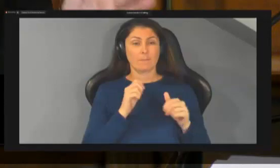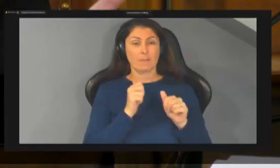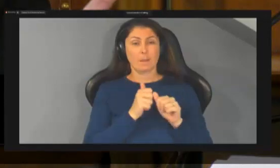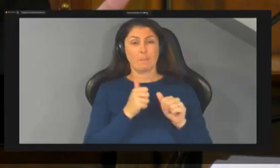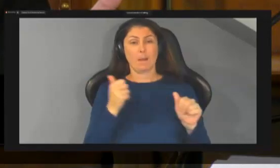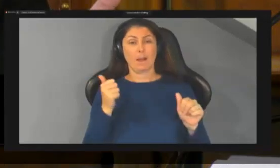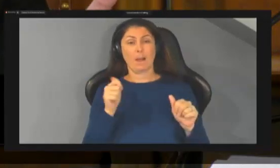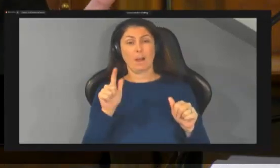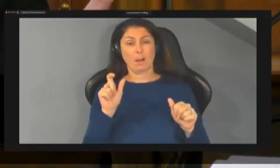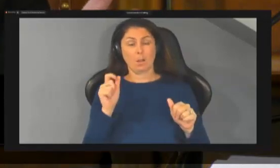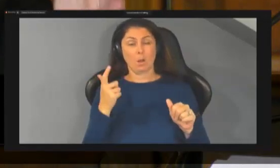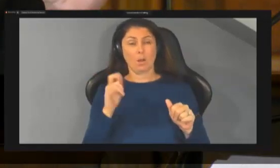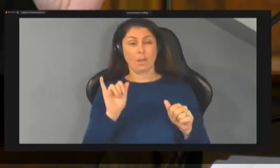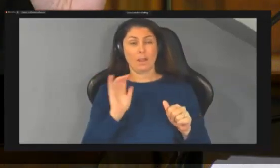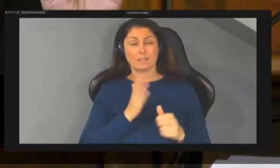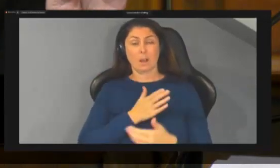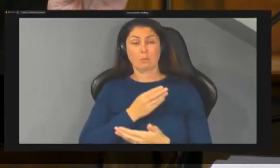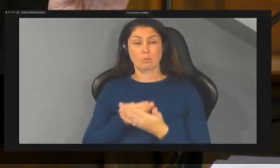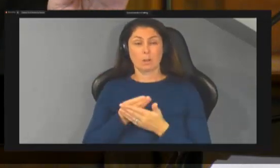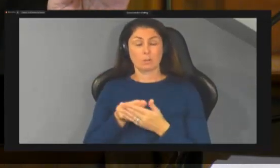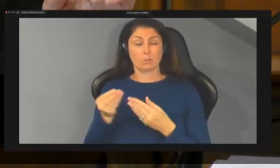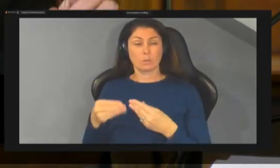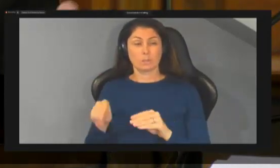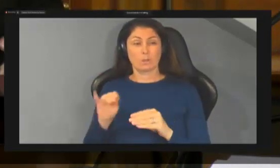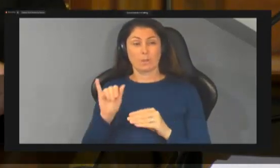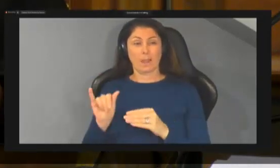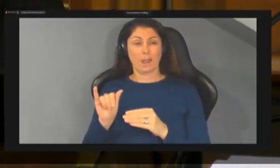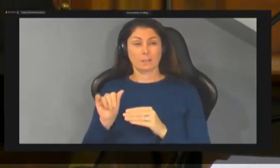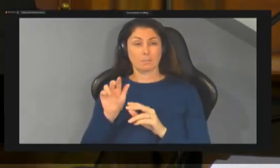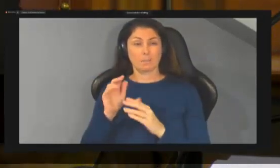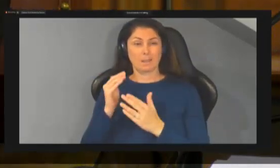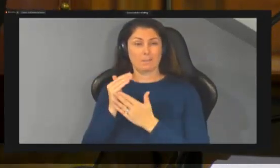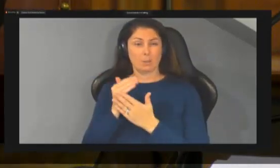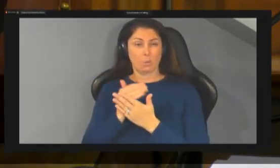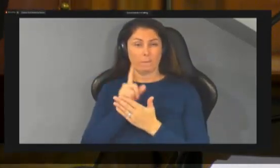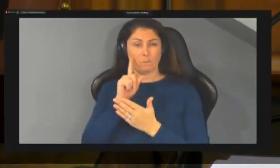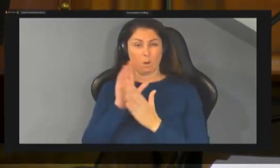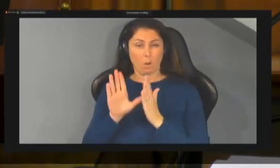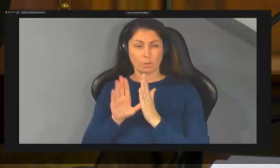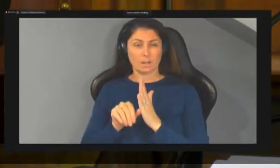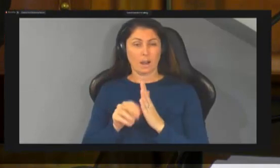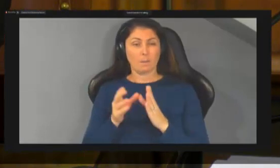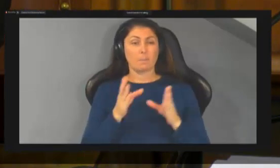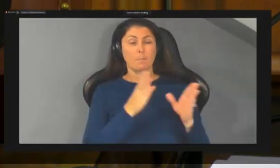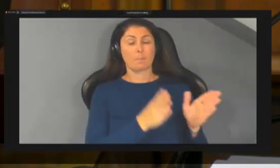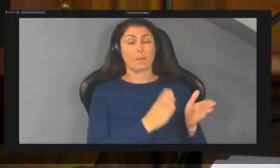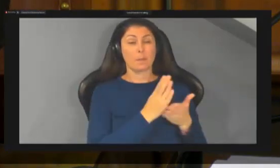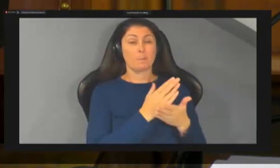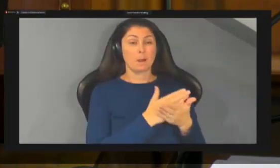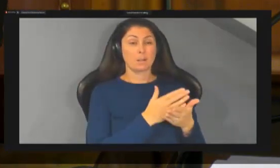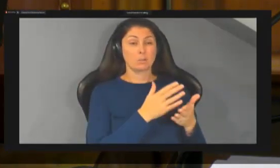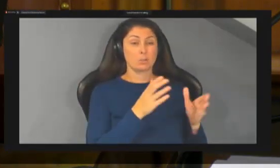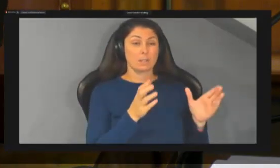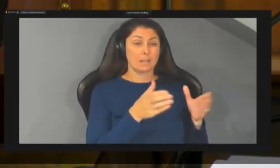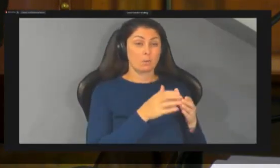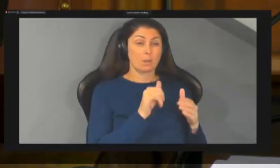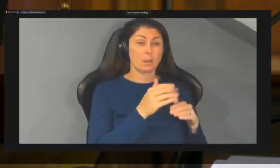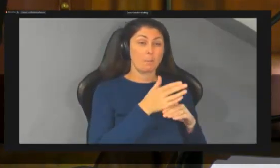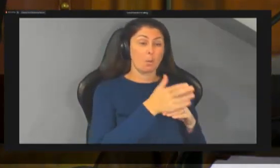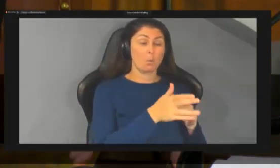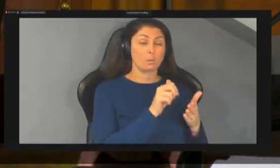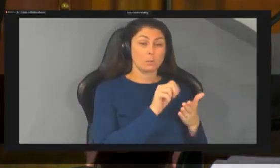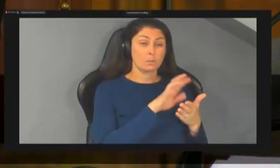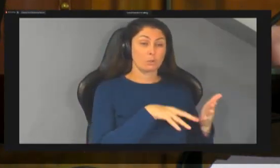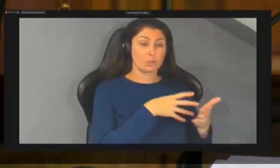as our treasurer sale properties, the ones that have been on the inventory for a long time. But then also in the budget hearing and recent post agendas, we talked about how there